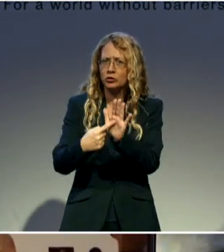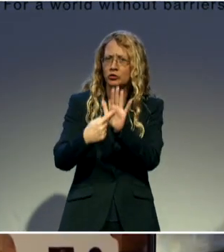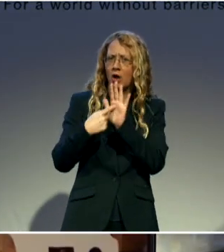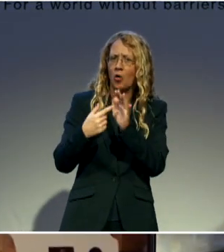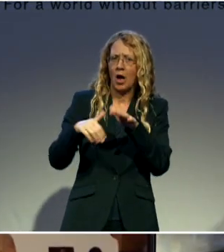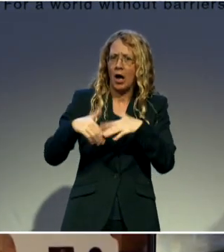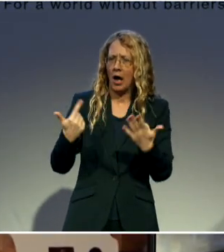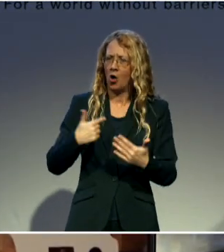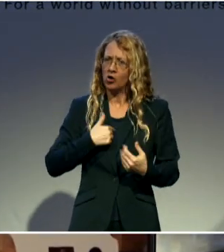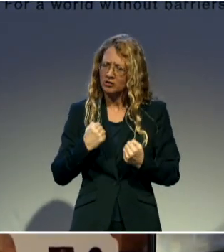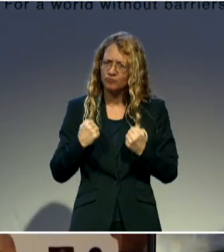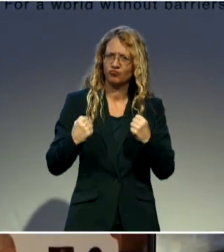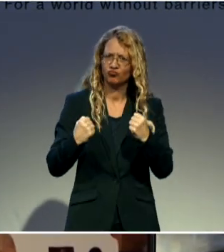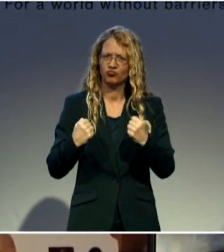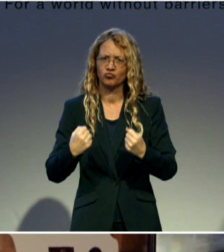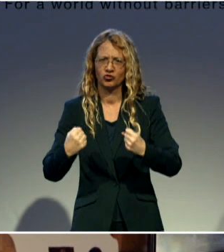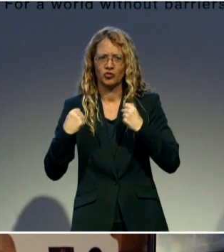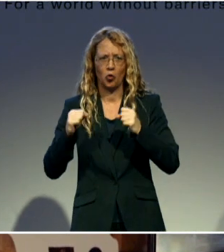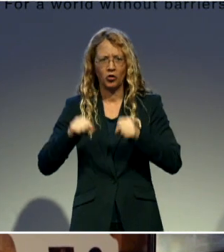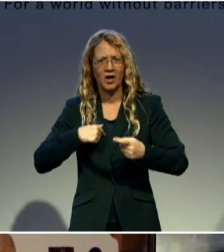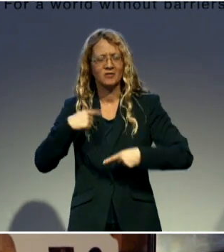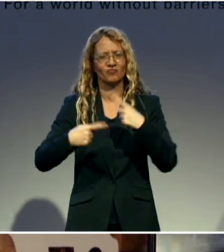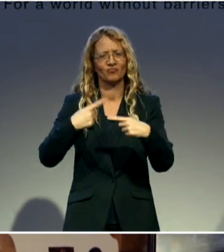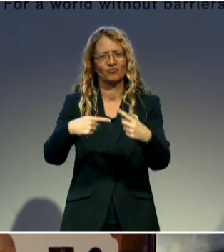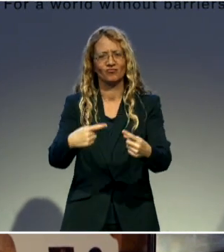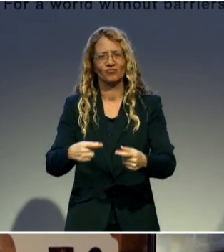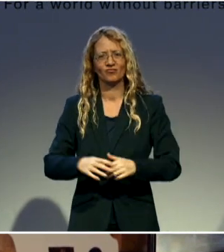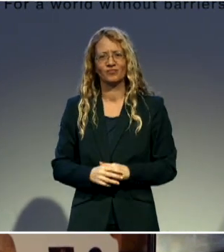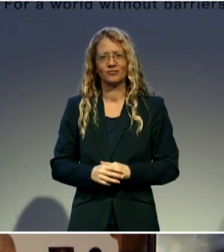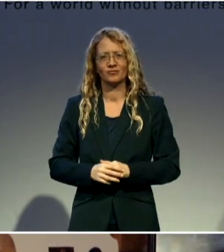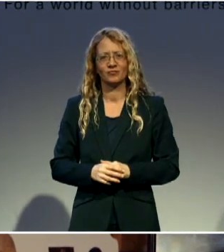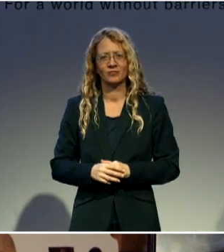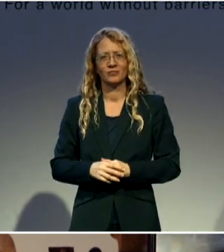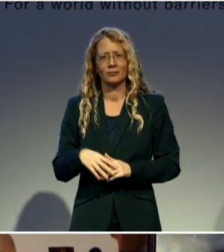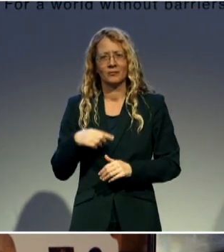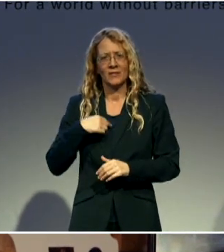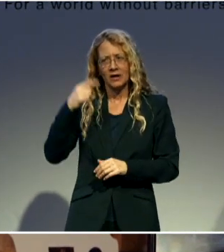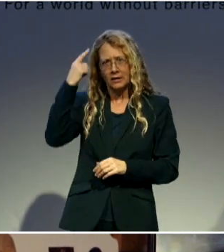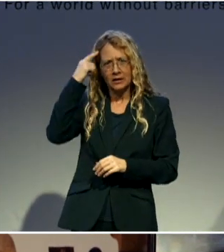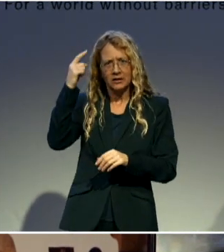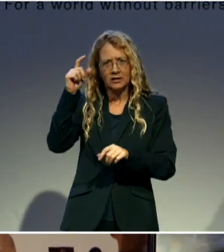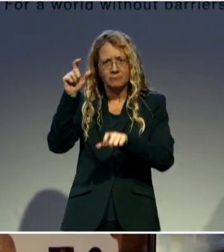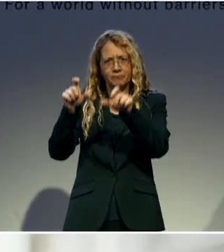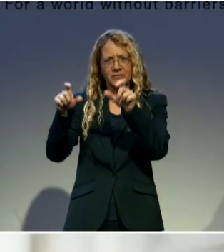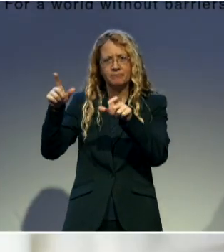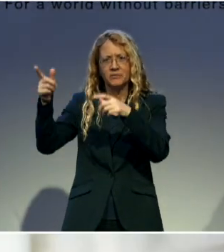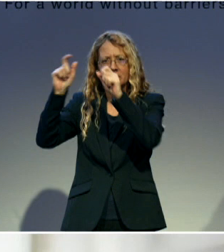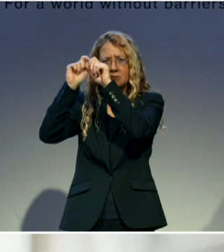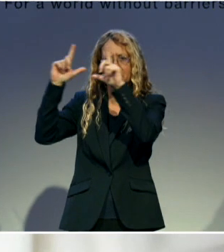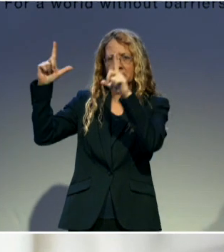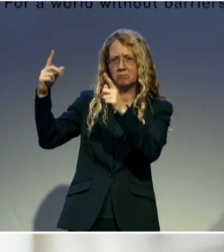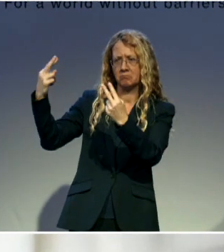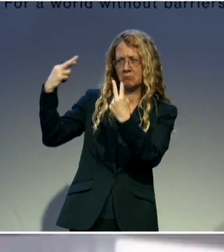what people are thinking if they look at you, because they're really not looking at you, is what I've learned. She didn't